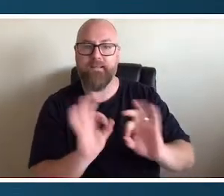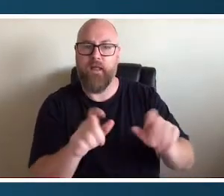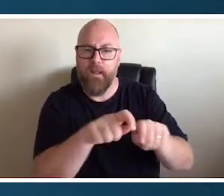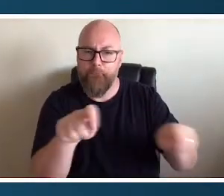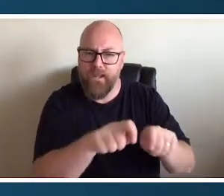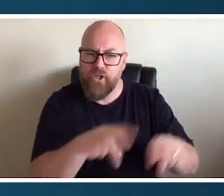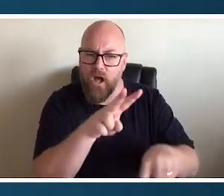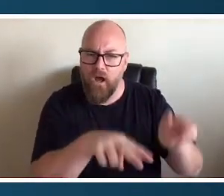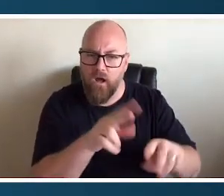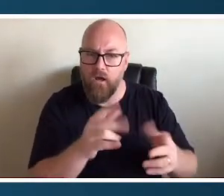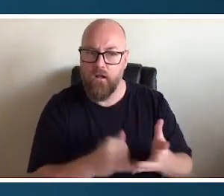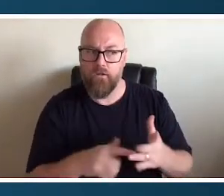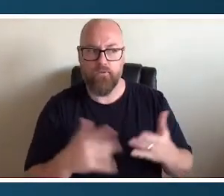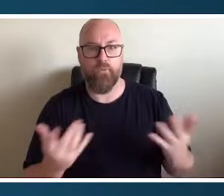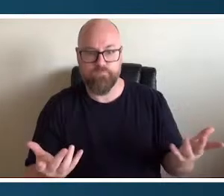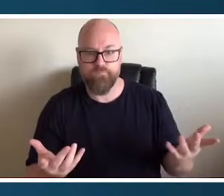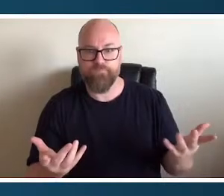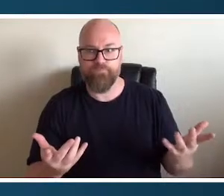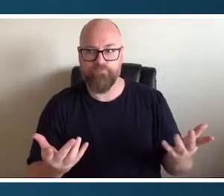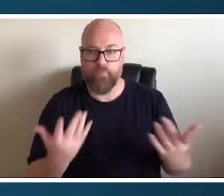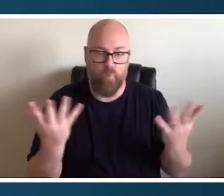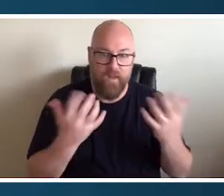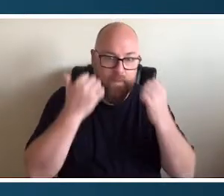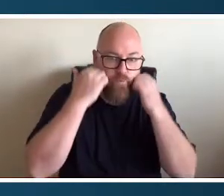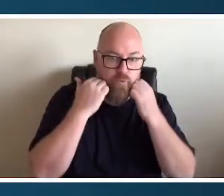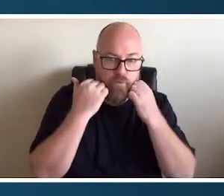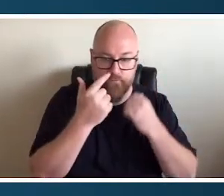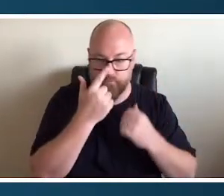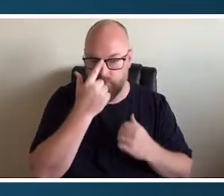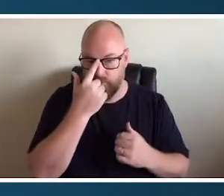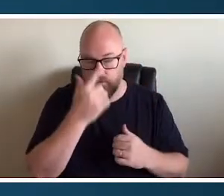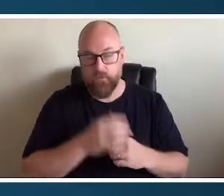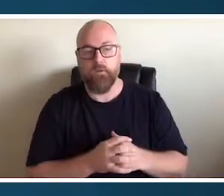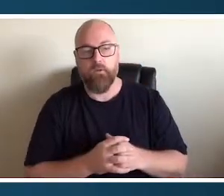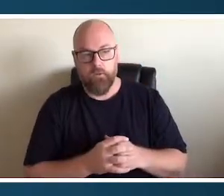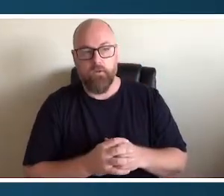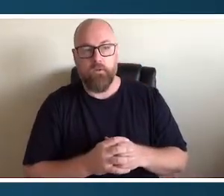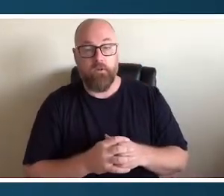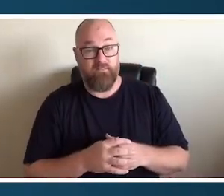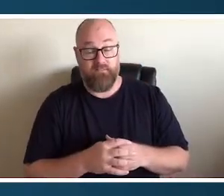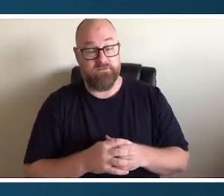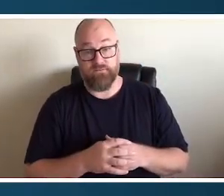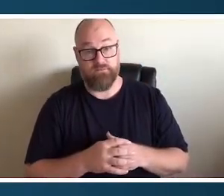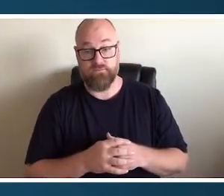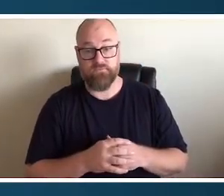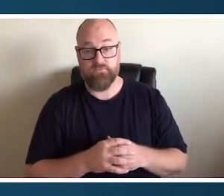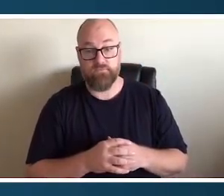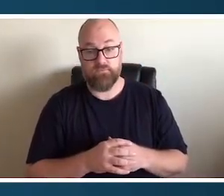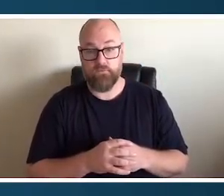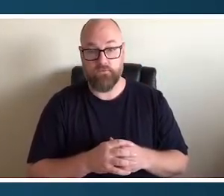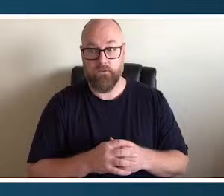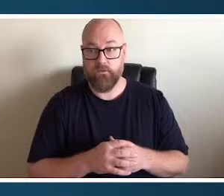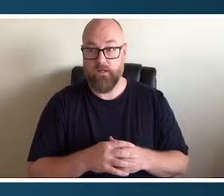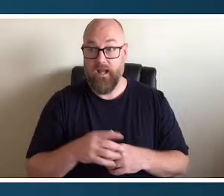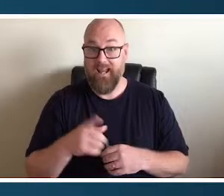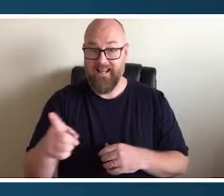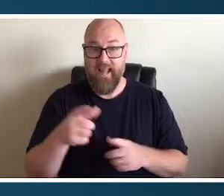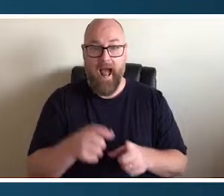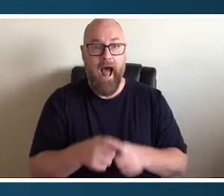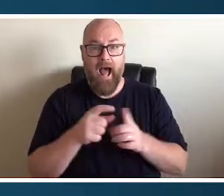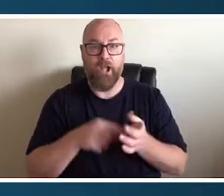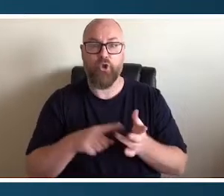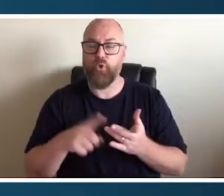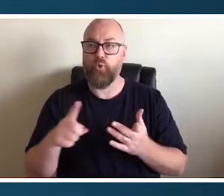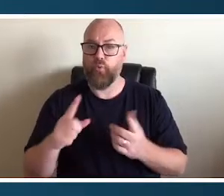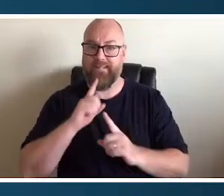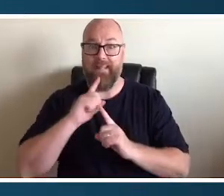is space, or it's just so difficult to argue because, nothing happened. So we are experiencing